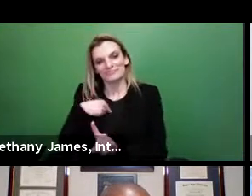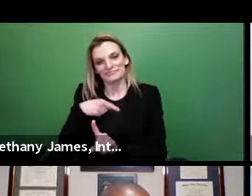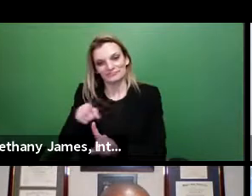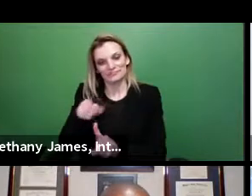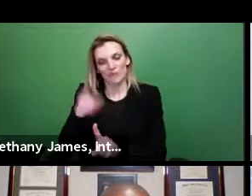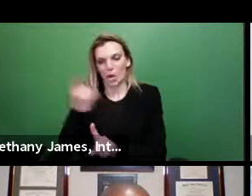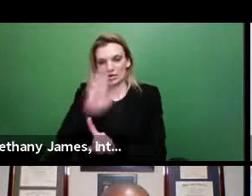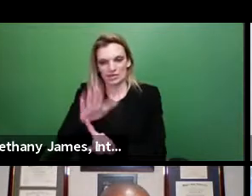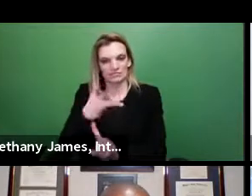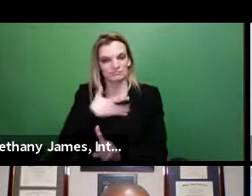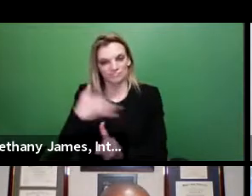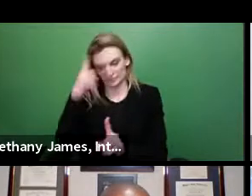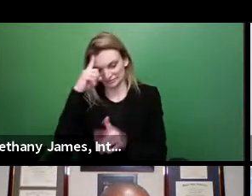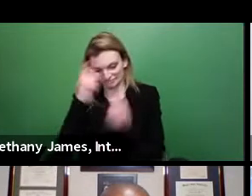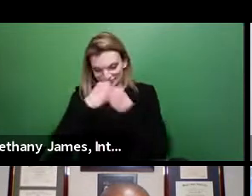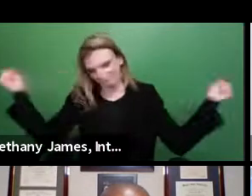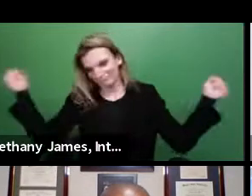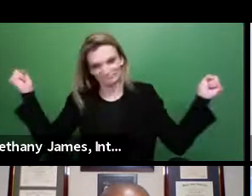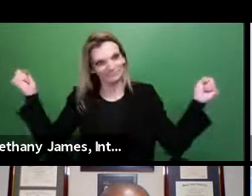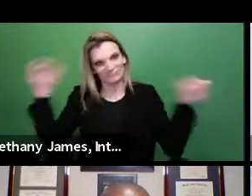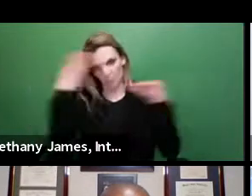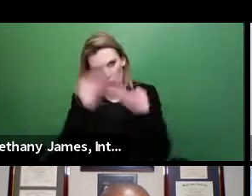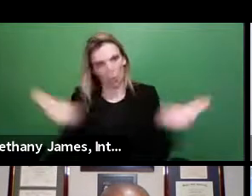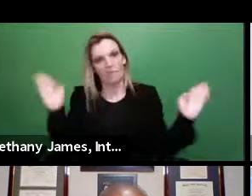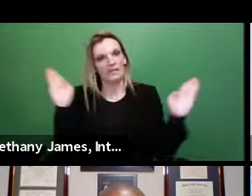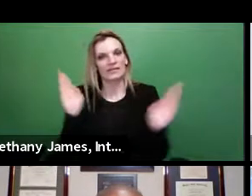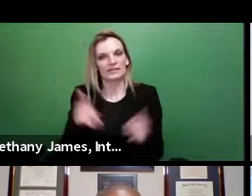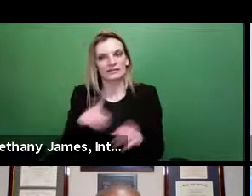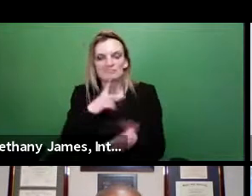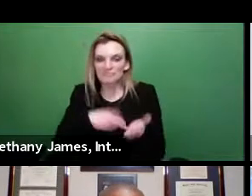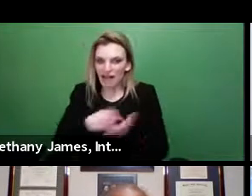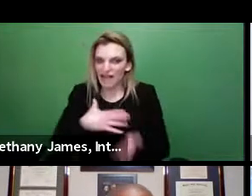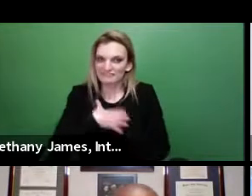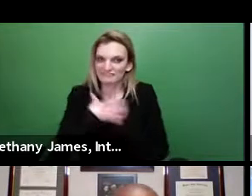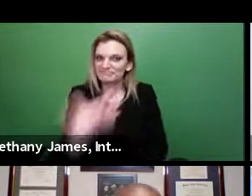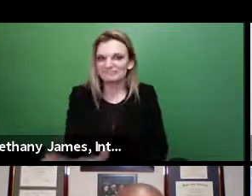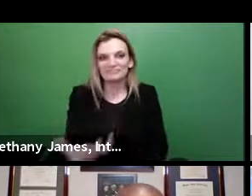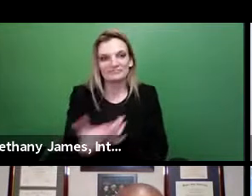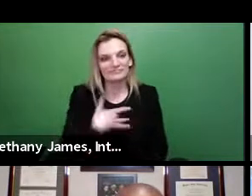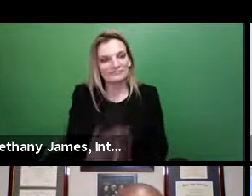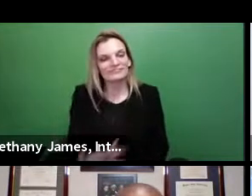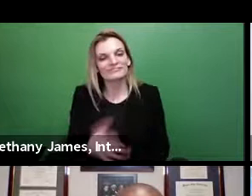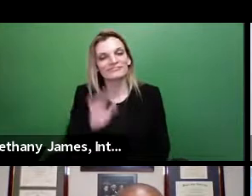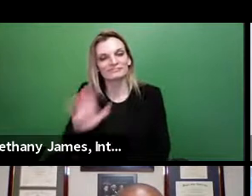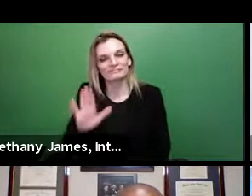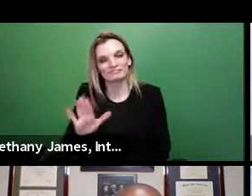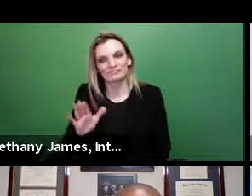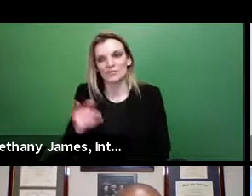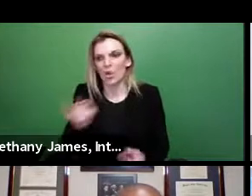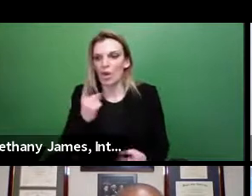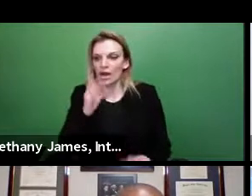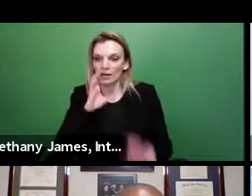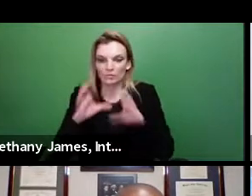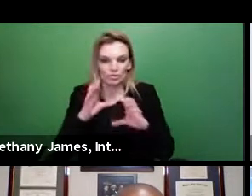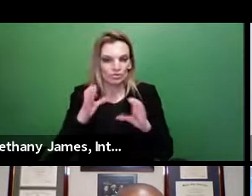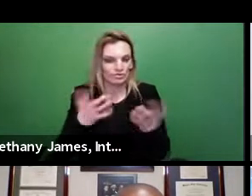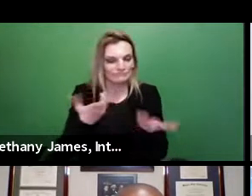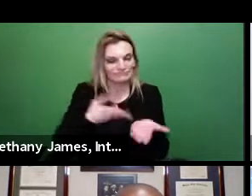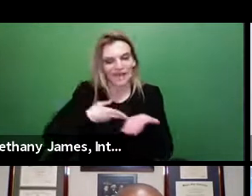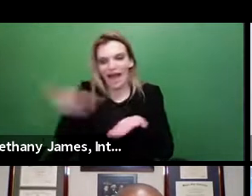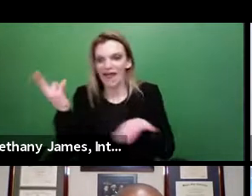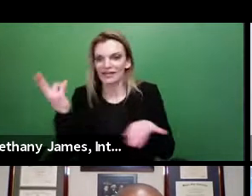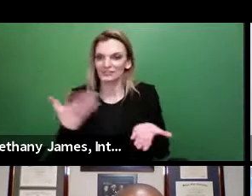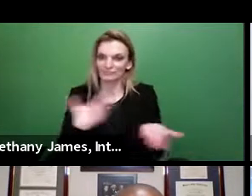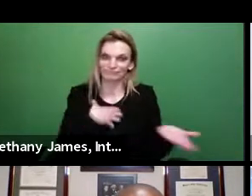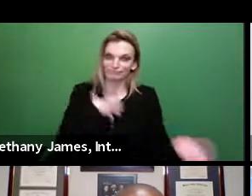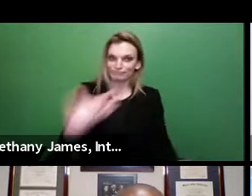transparent, very honest, and very real in his communications and contributions to the